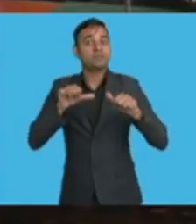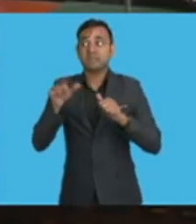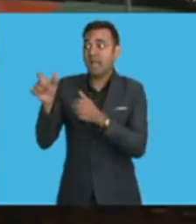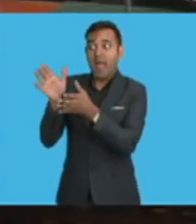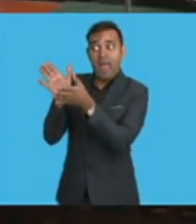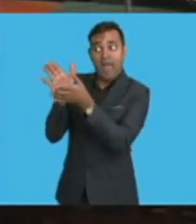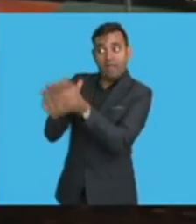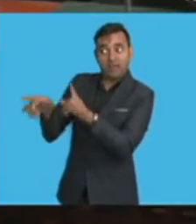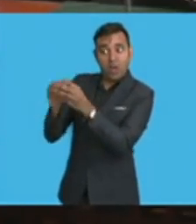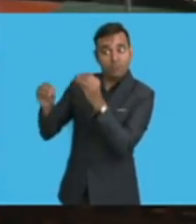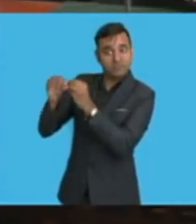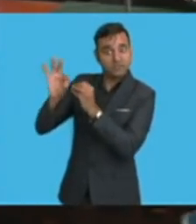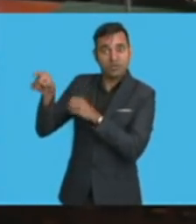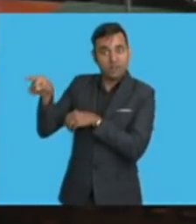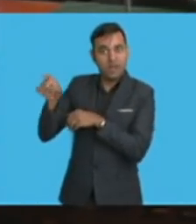If we